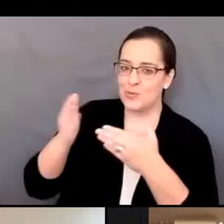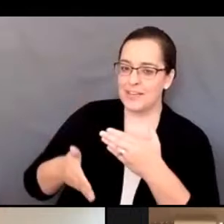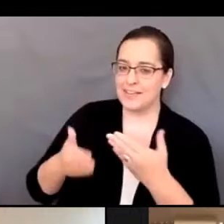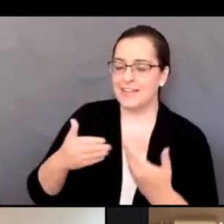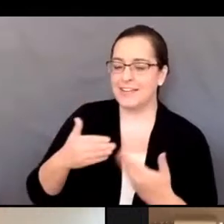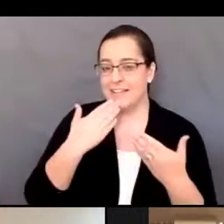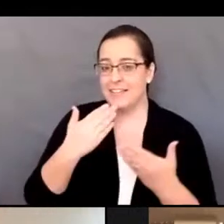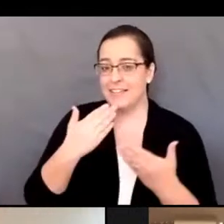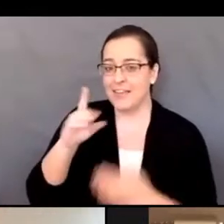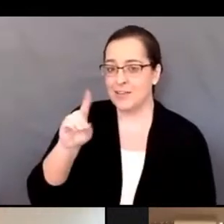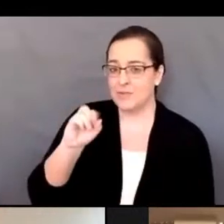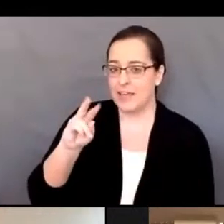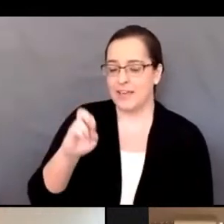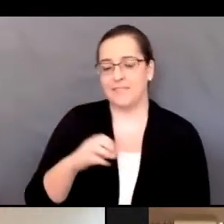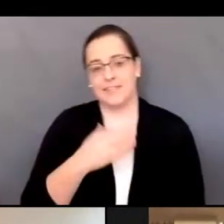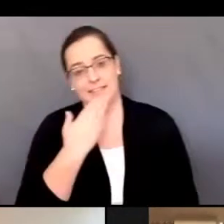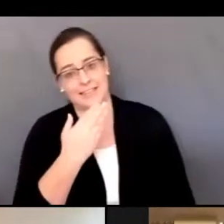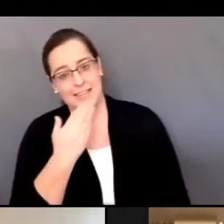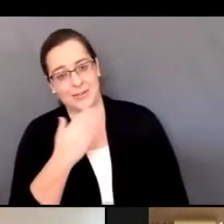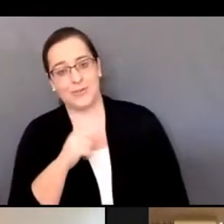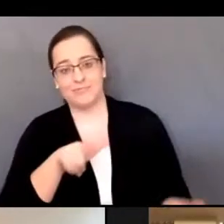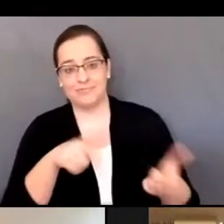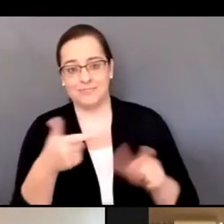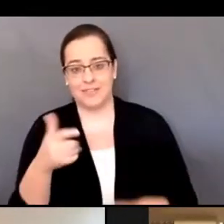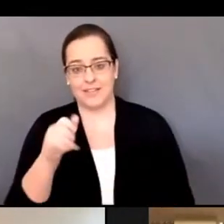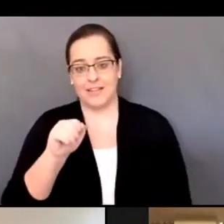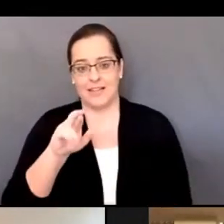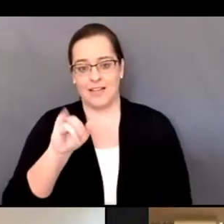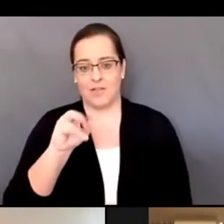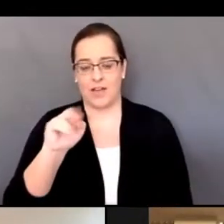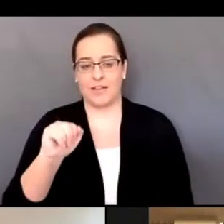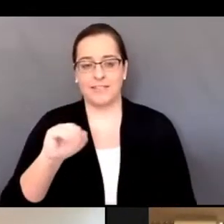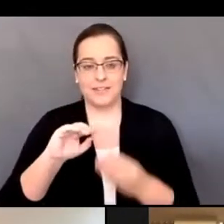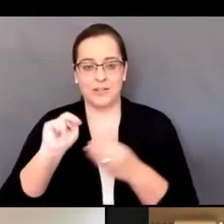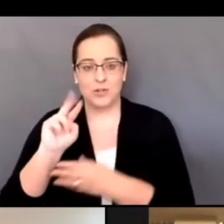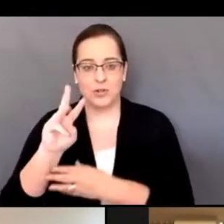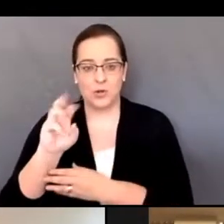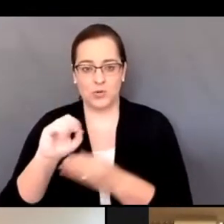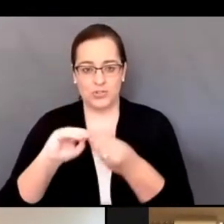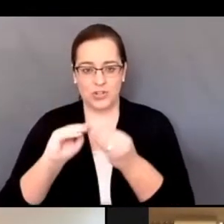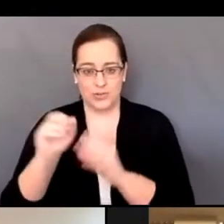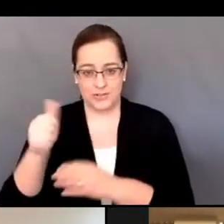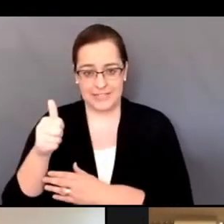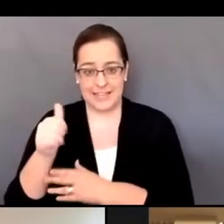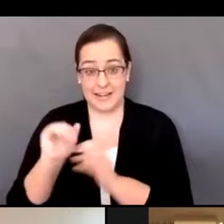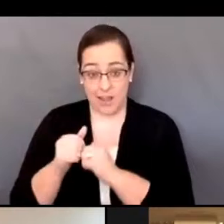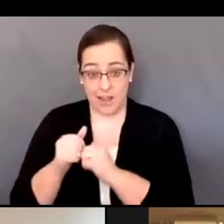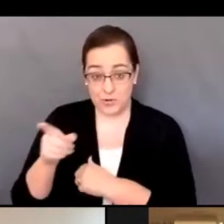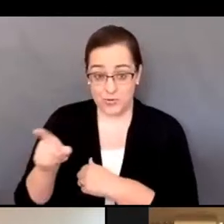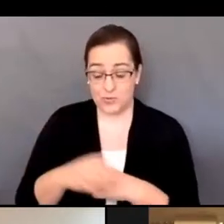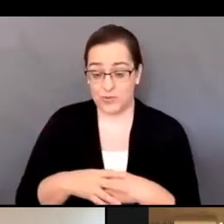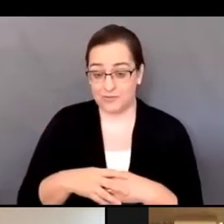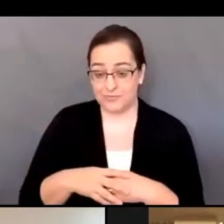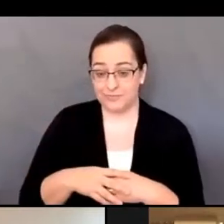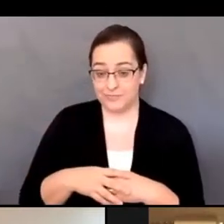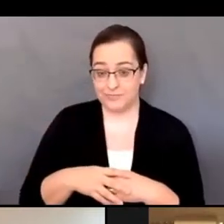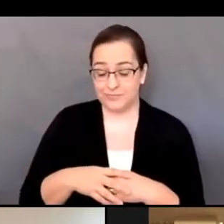David. This time, let's go to Ariana Martinez of News Channel 10. Ariana, how are you?